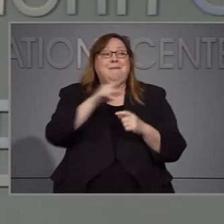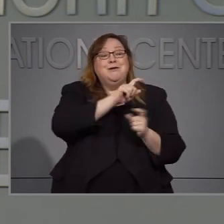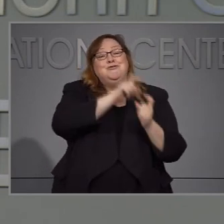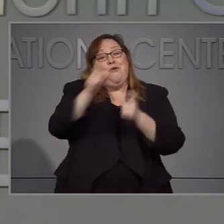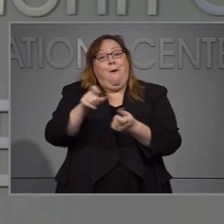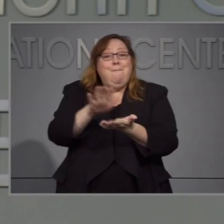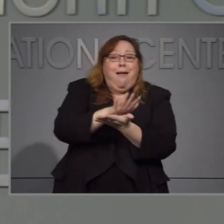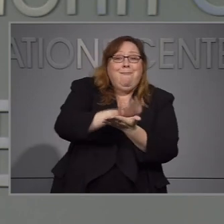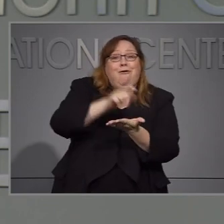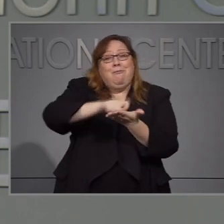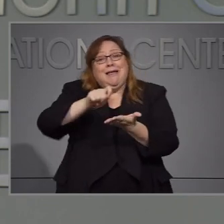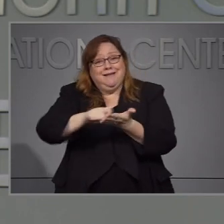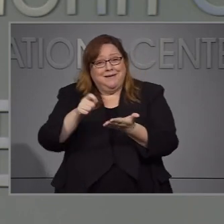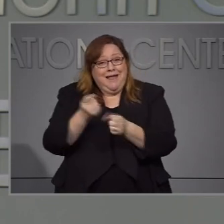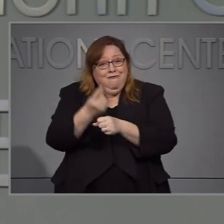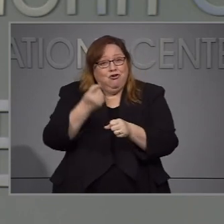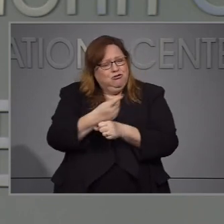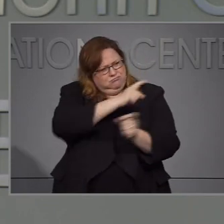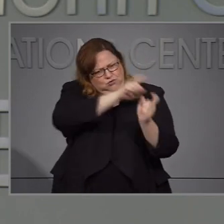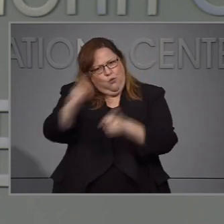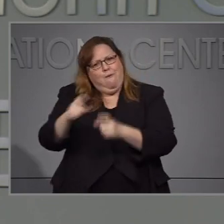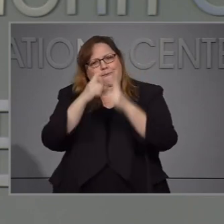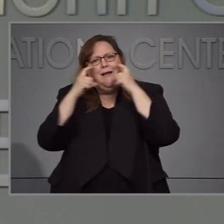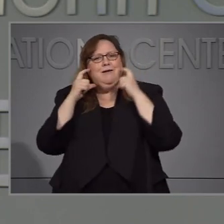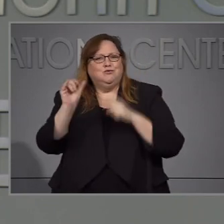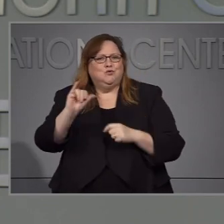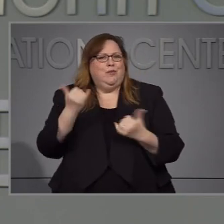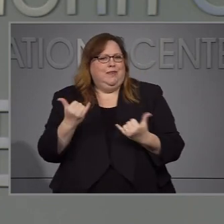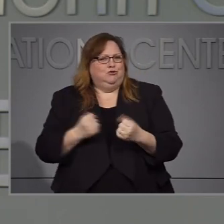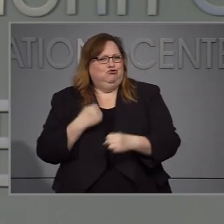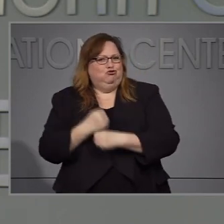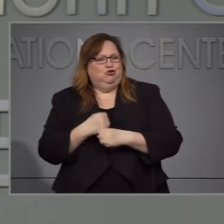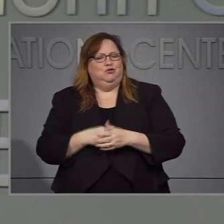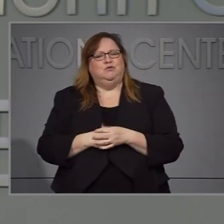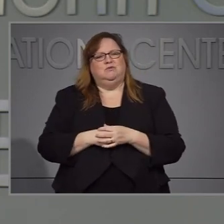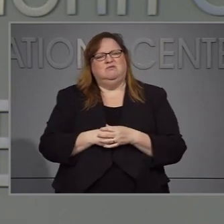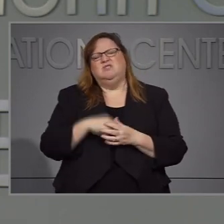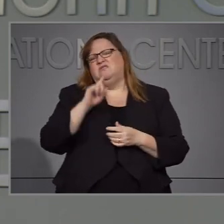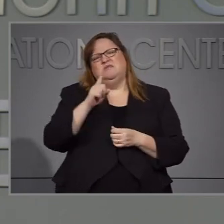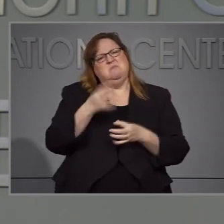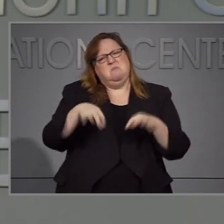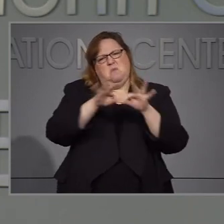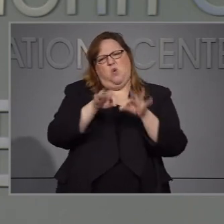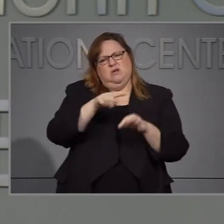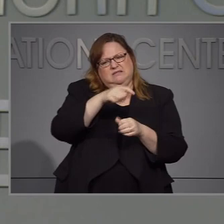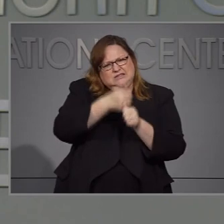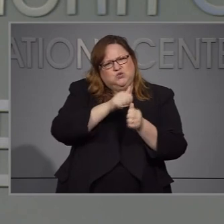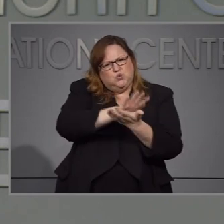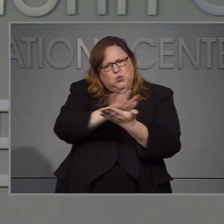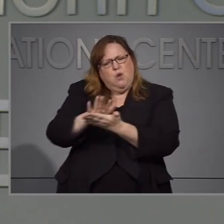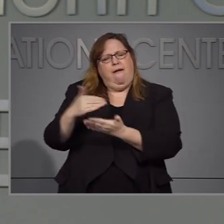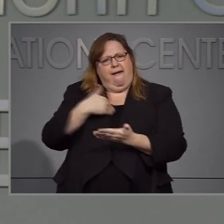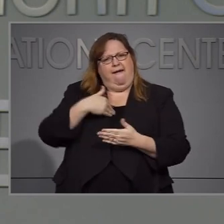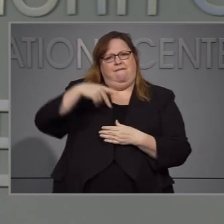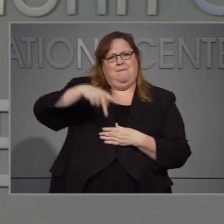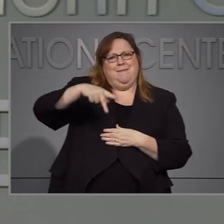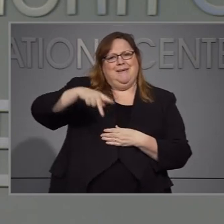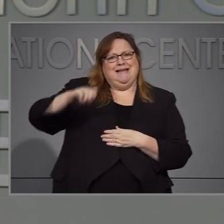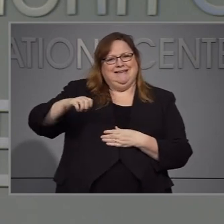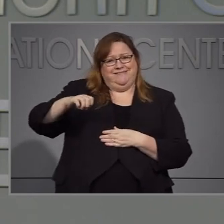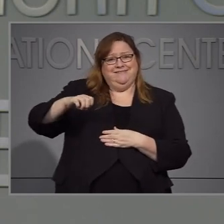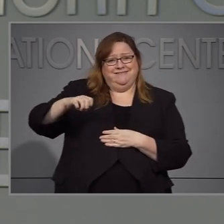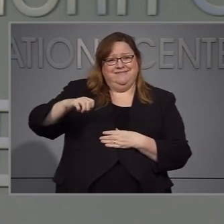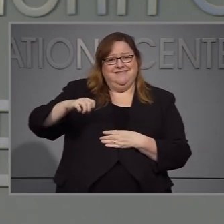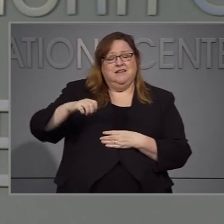we want to make sure that our schools have sufficient personal protective equipment. And this is sort of a get